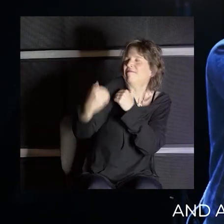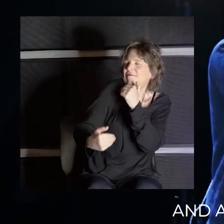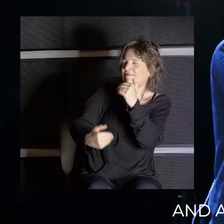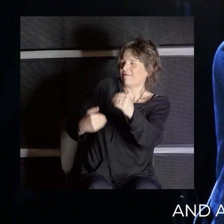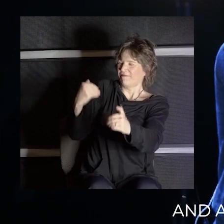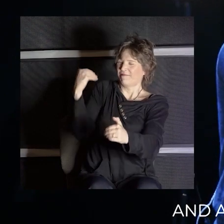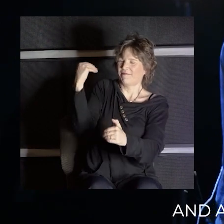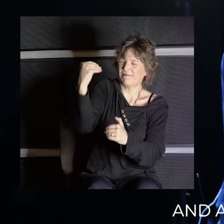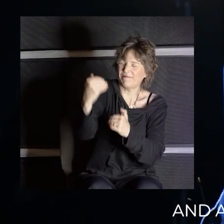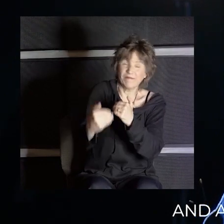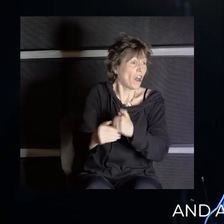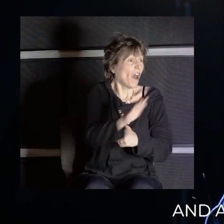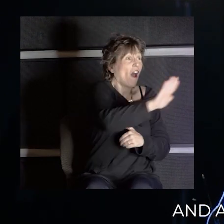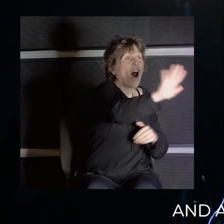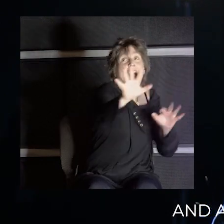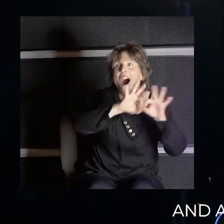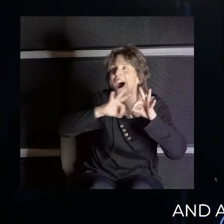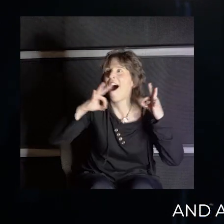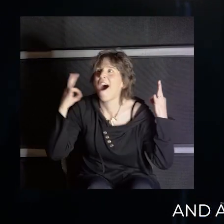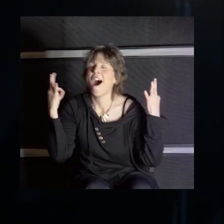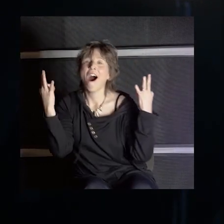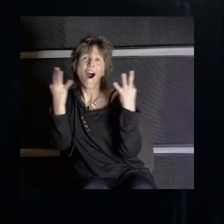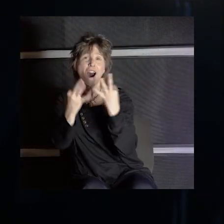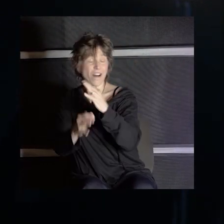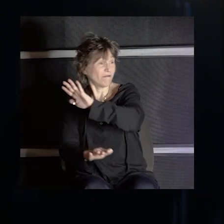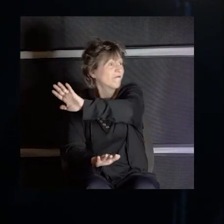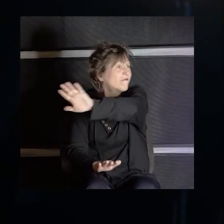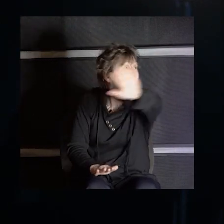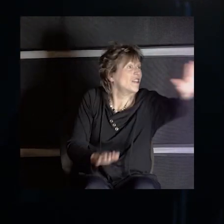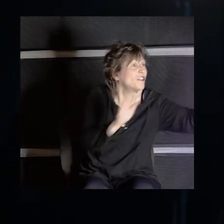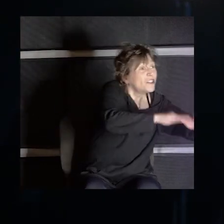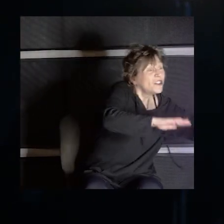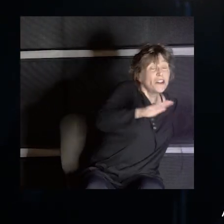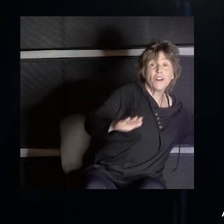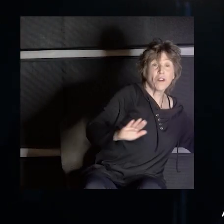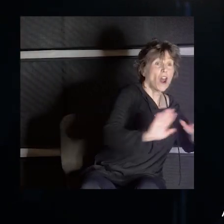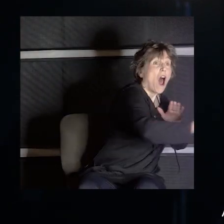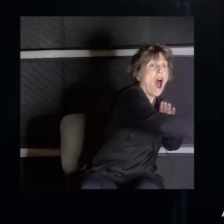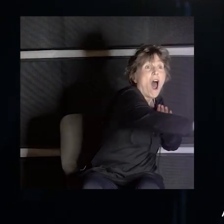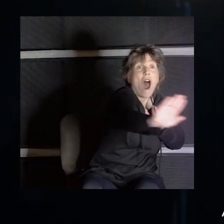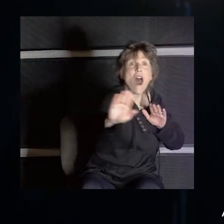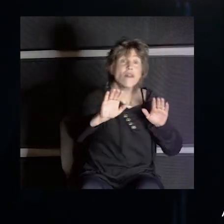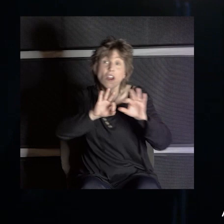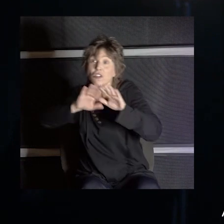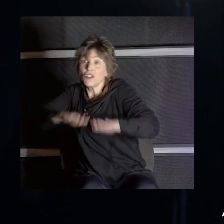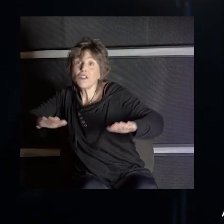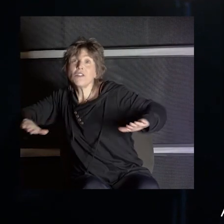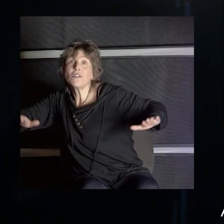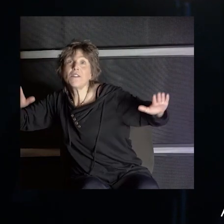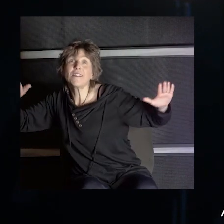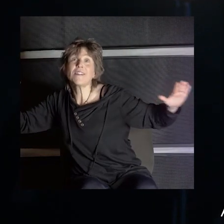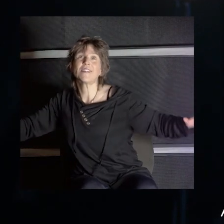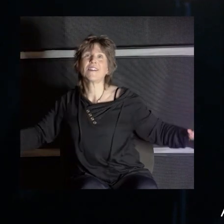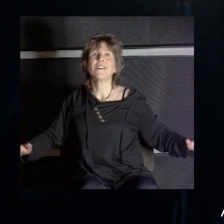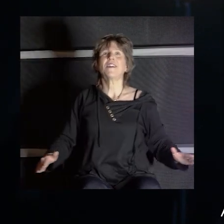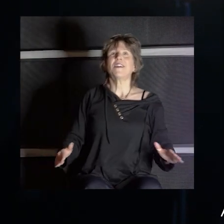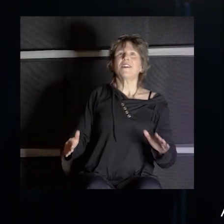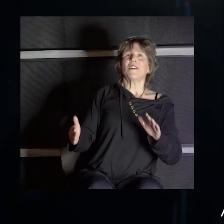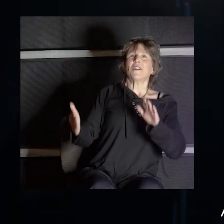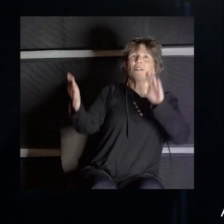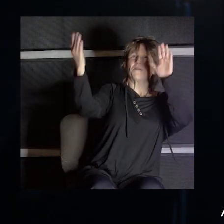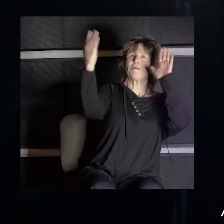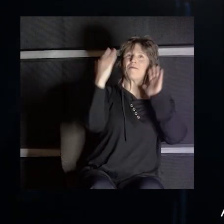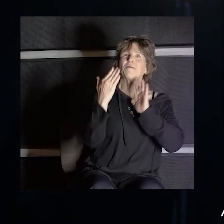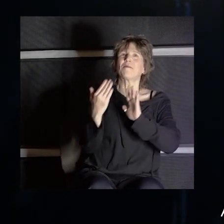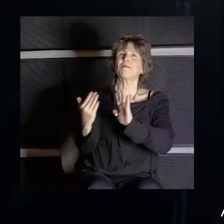a thousand generations and your family and your children and their